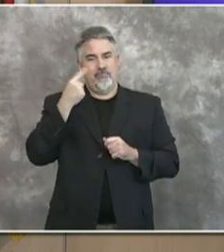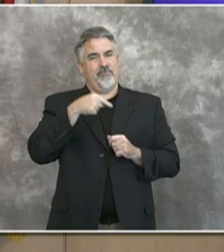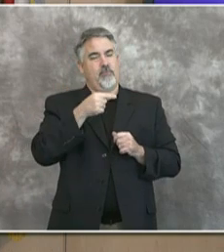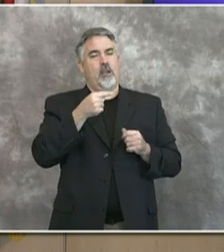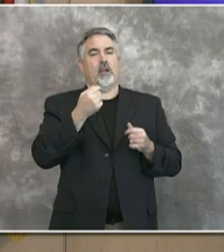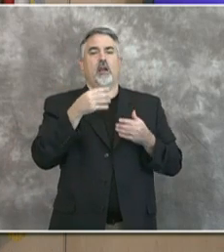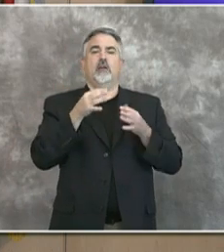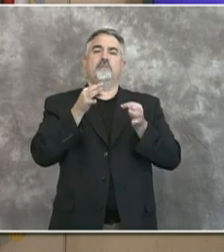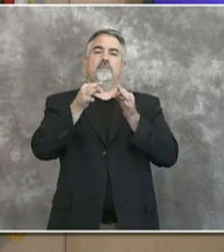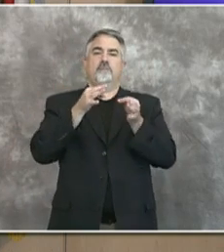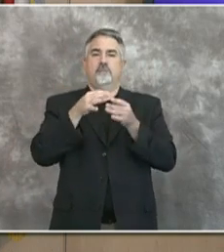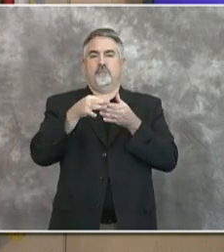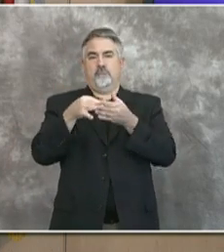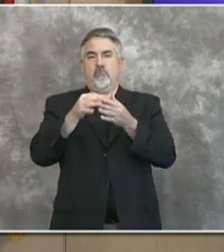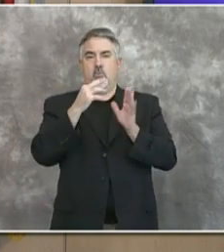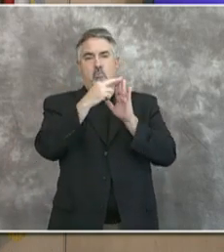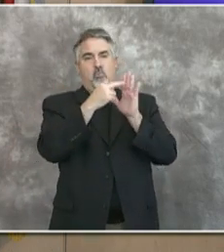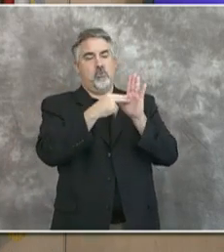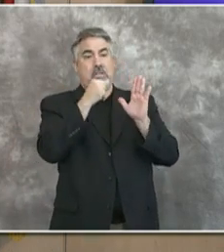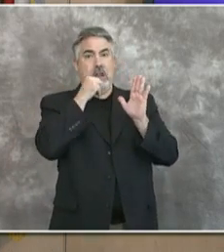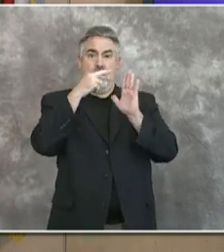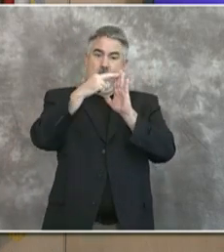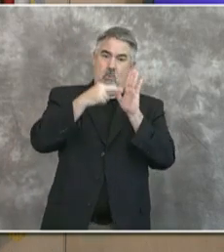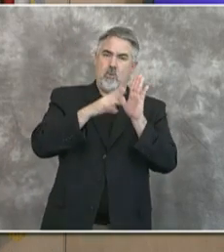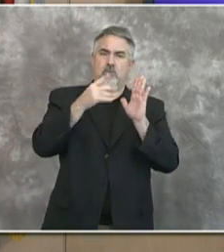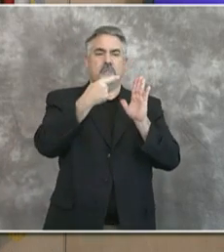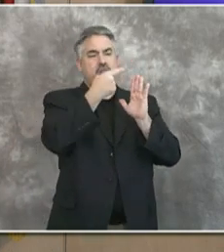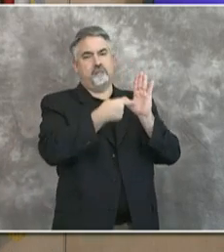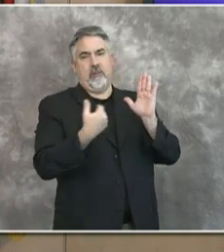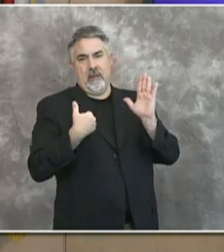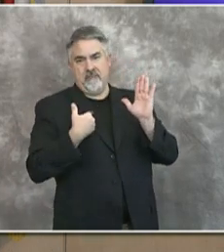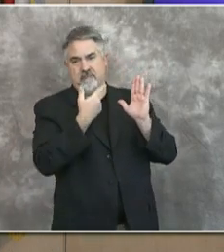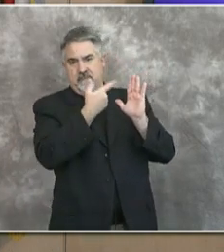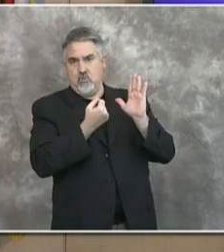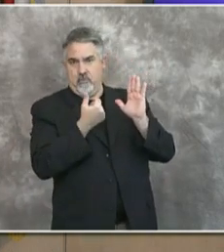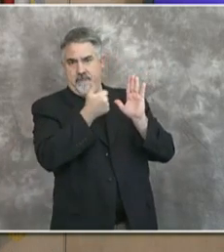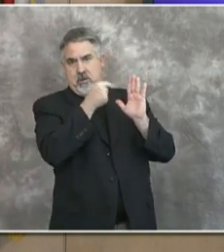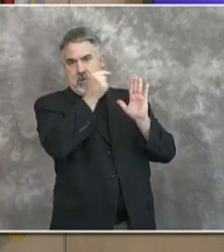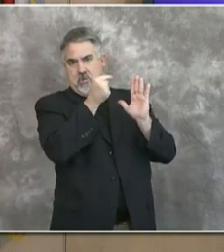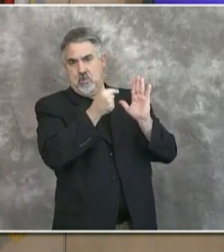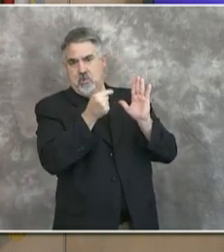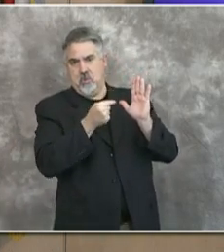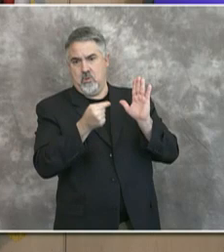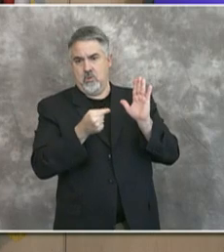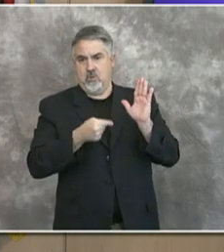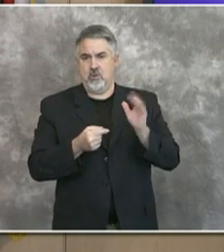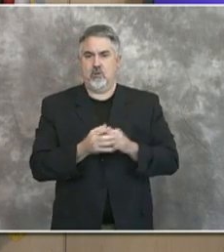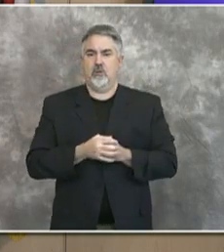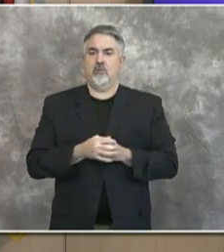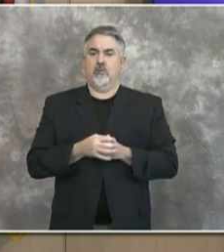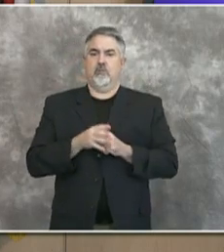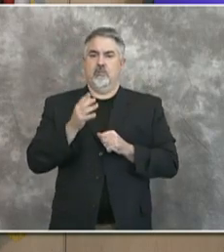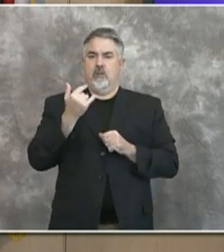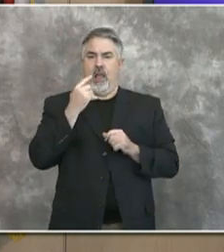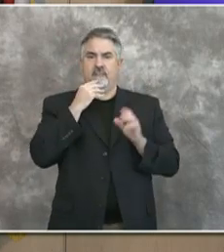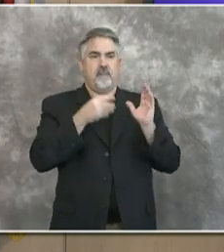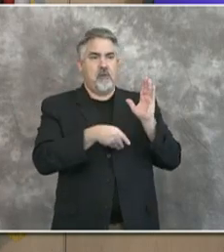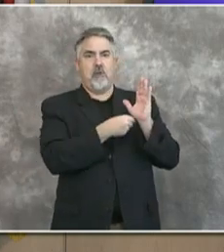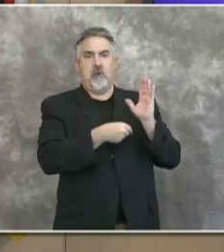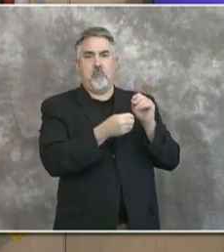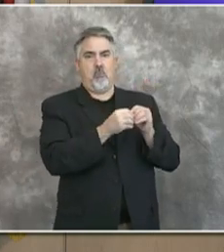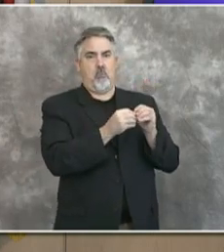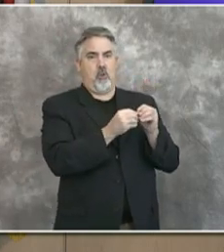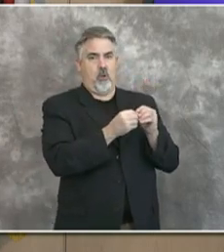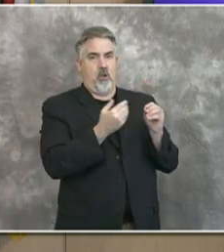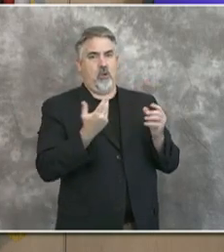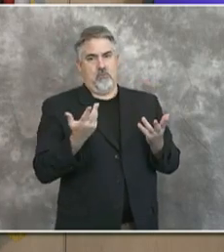ranking. Anyone who has available testing capacity and they would like to go beyond those guidelines is free to do so and can at any